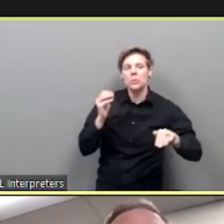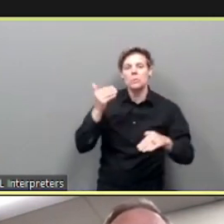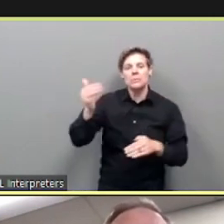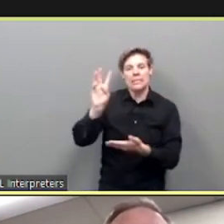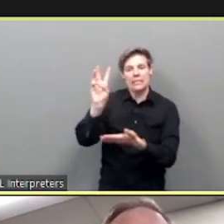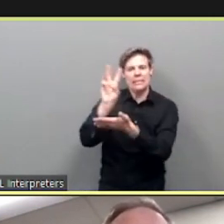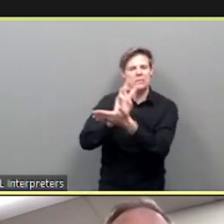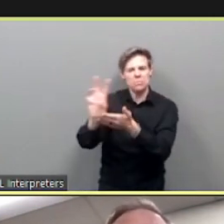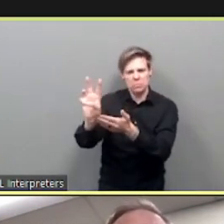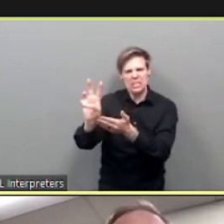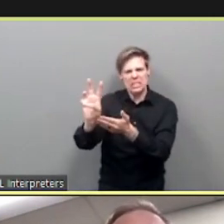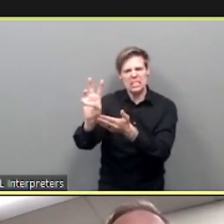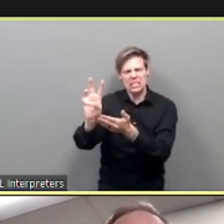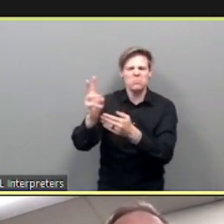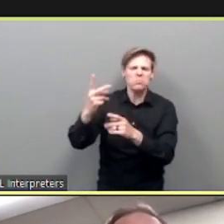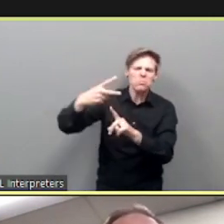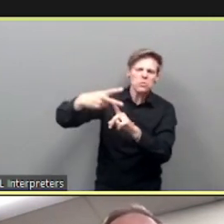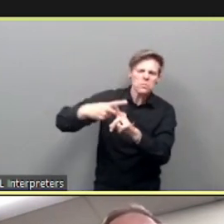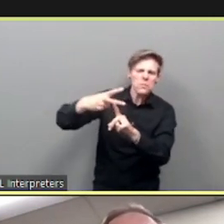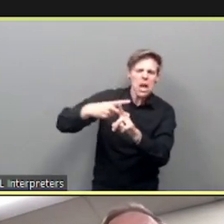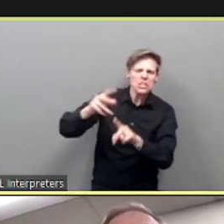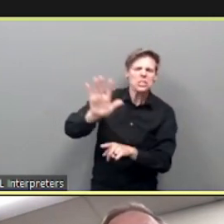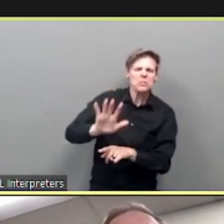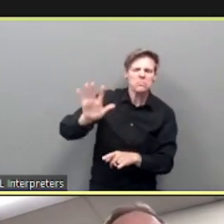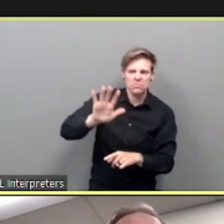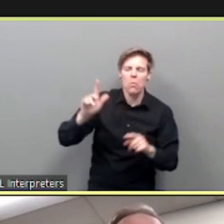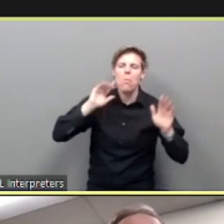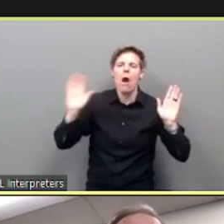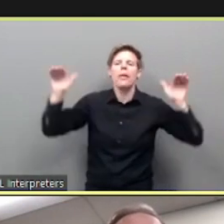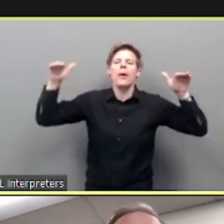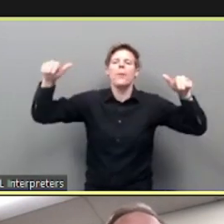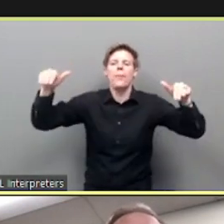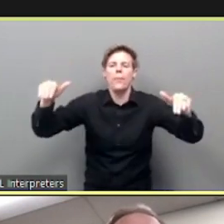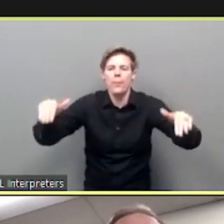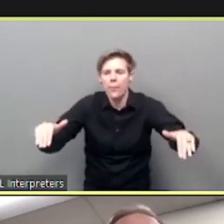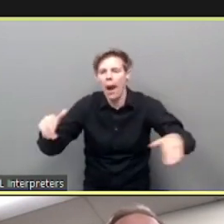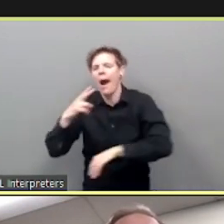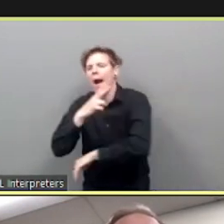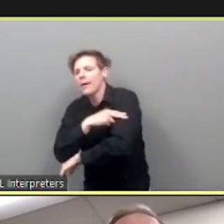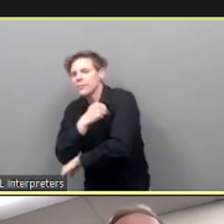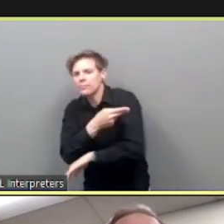still losing folks from COVID. Next slide.